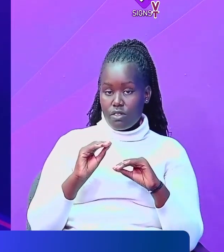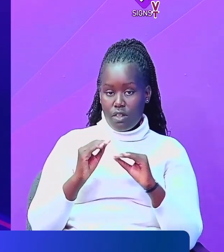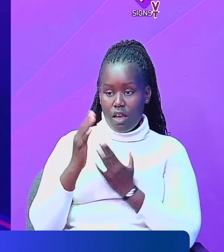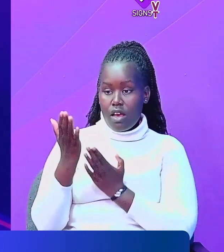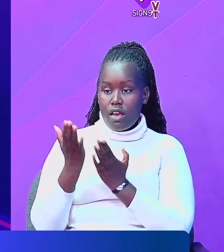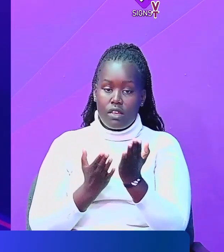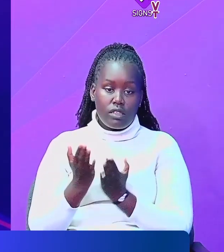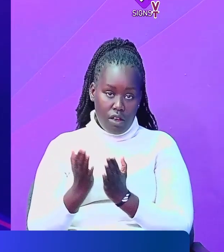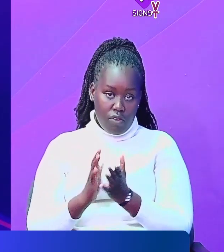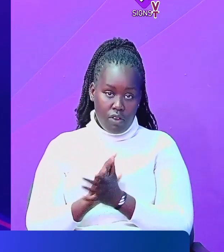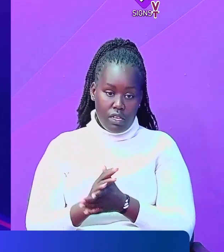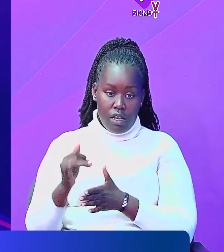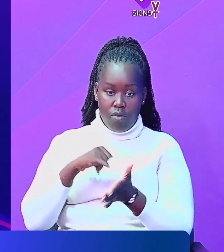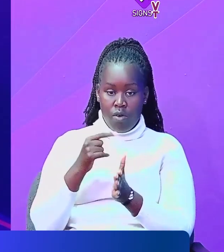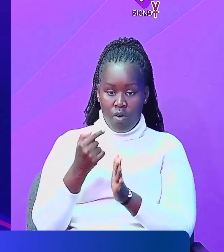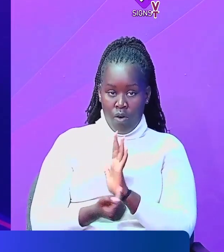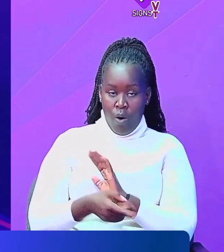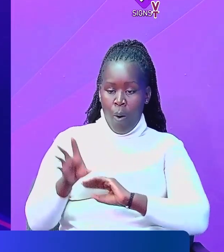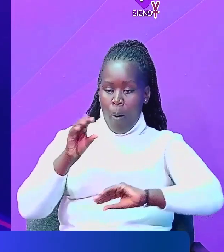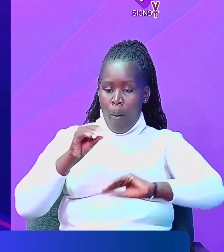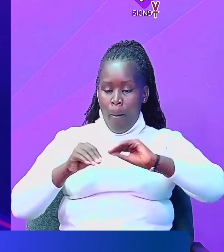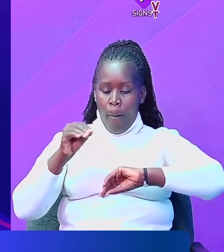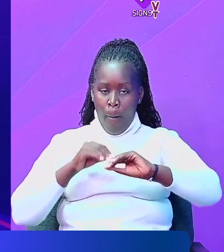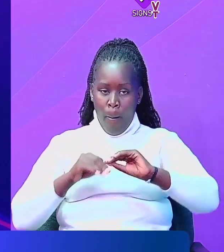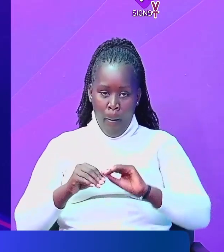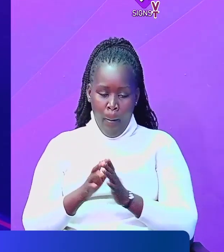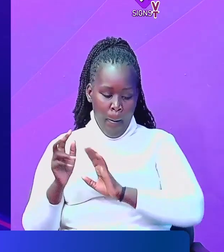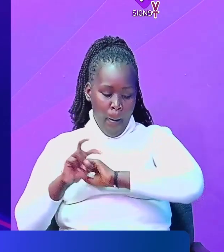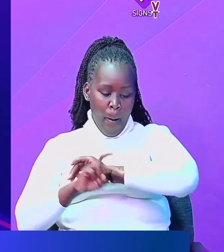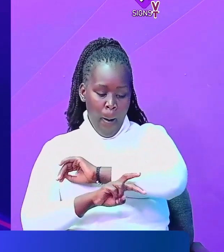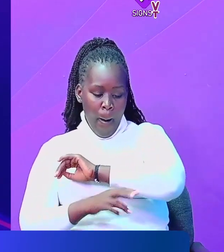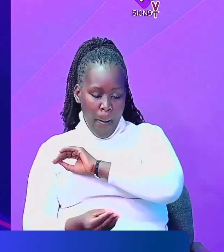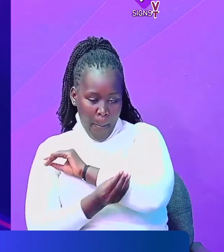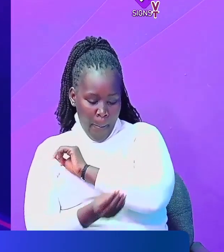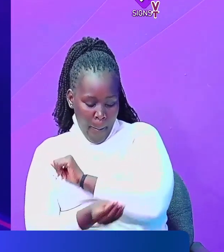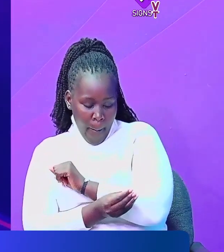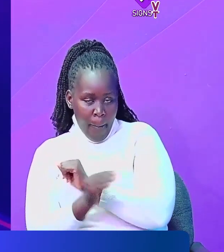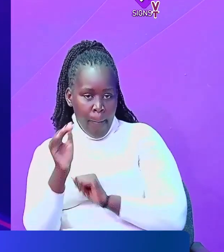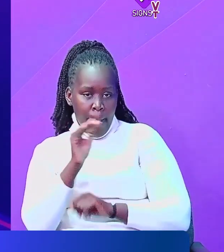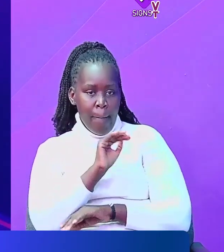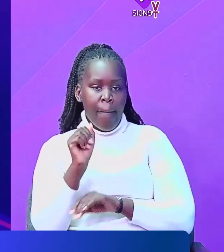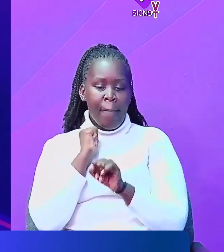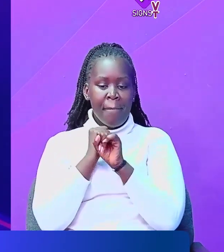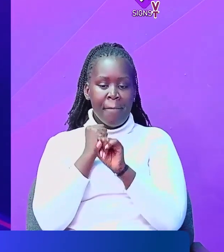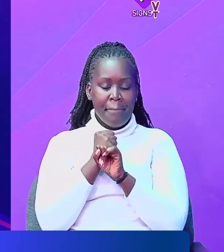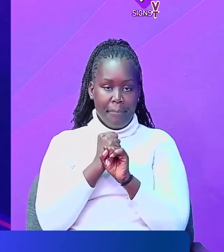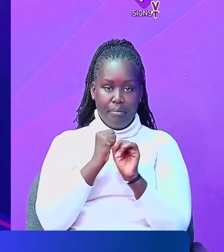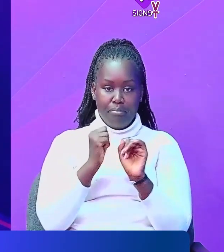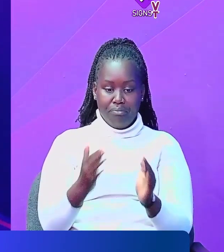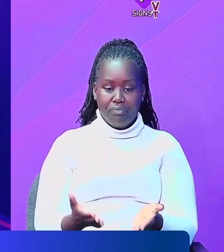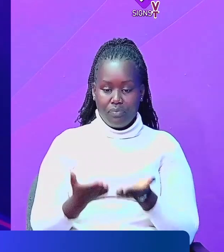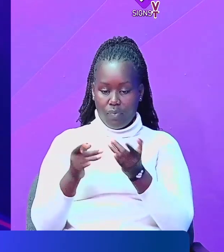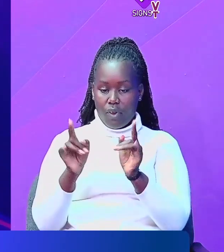service. One includes rampant corruption, bribes demanded for jobs, promotions, and transfers,